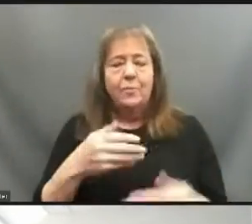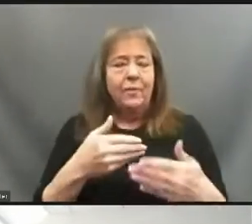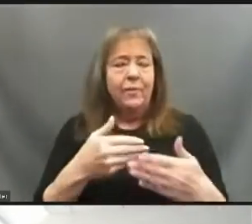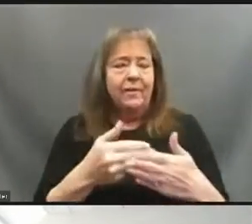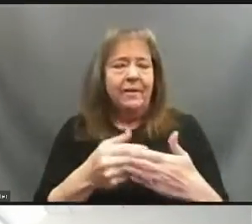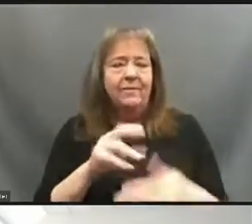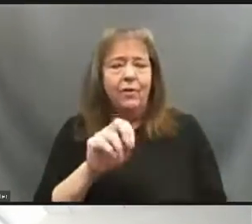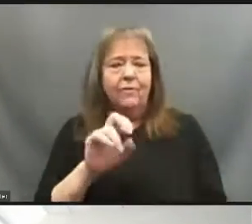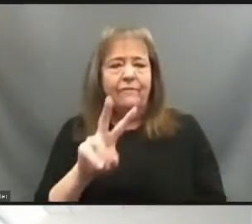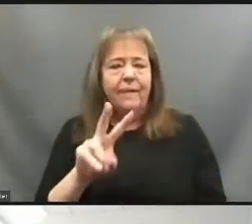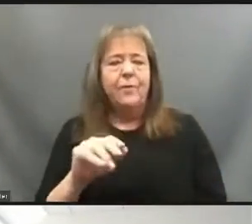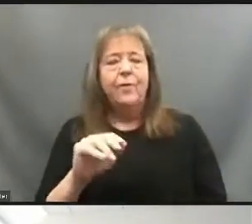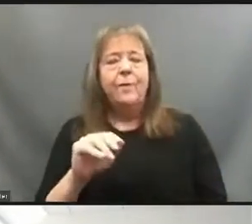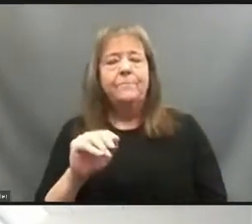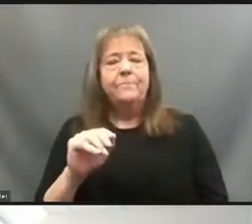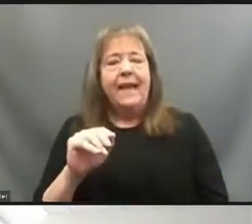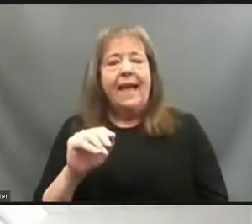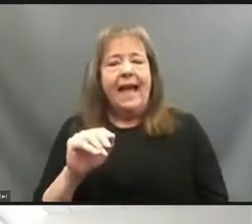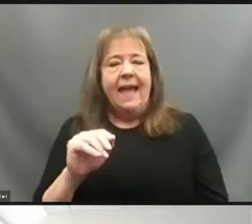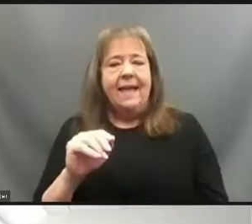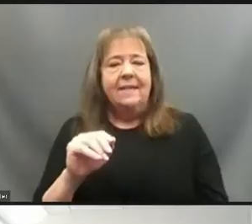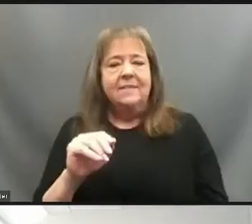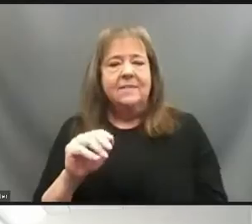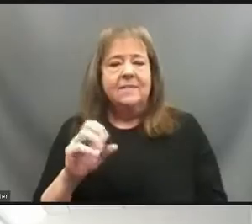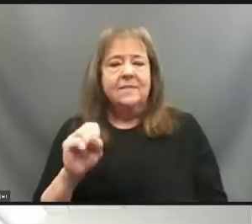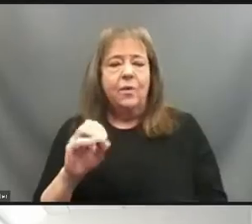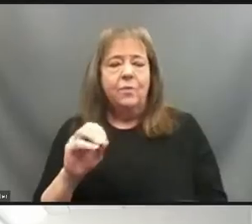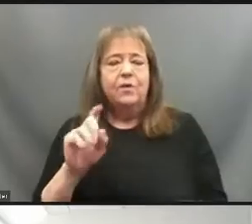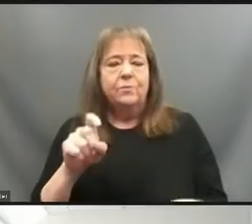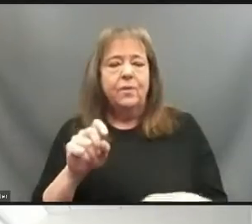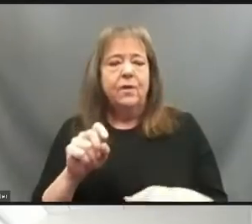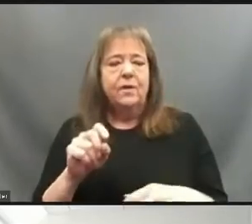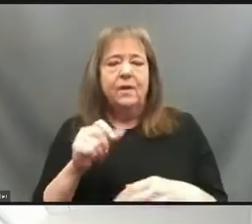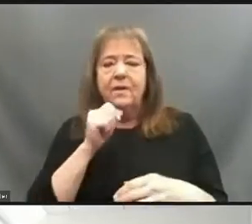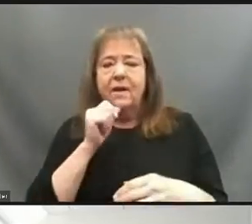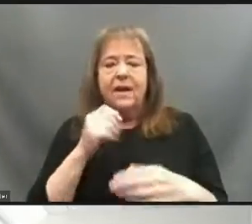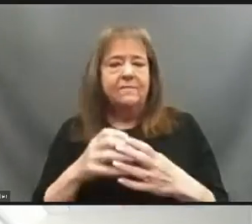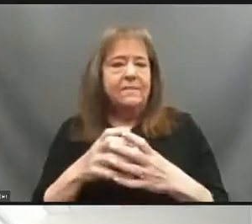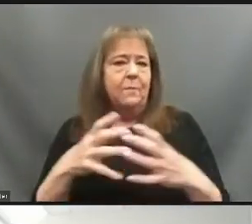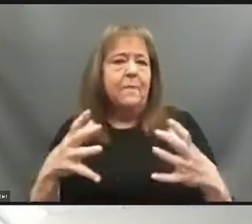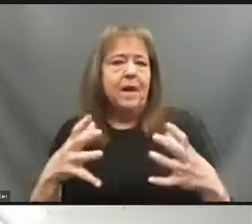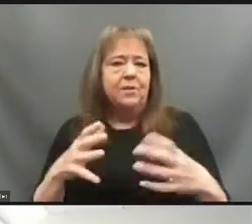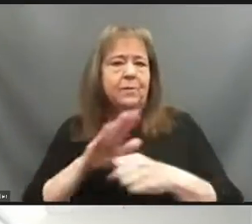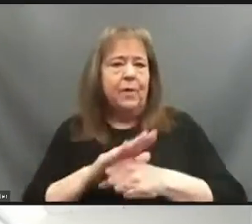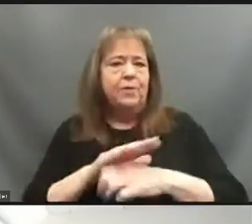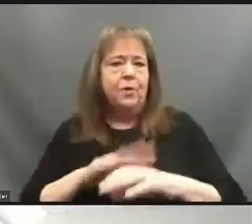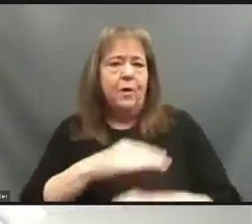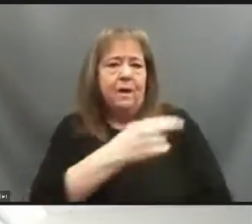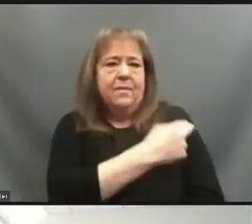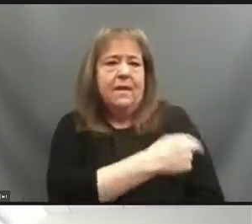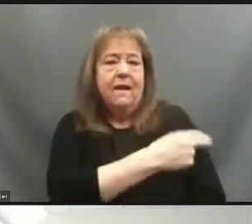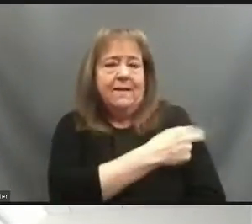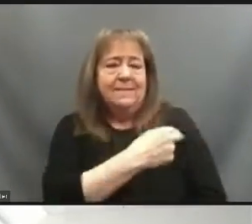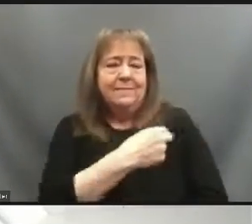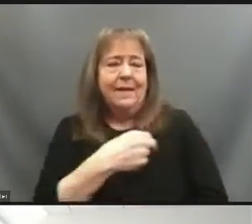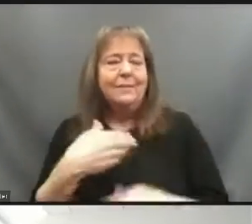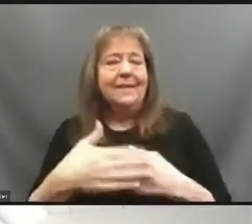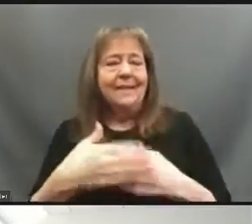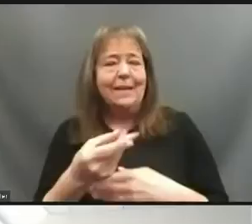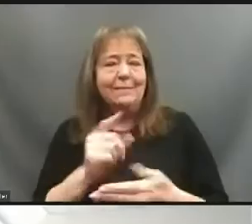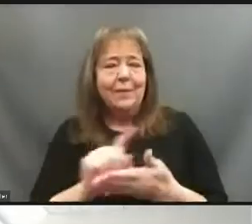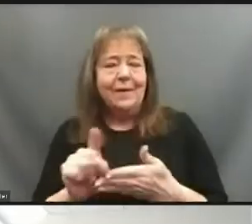ongoing decreases in the hospital pressure from COVID patients over the course of the next 2 weeks. That's all I have,